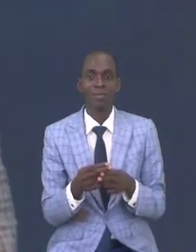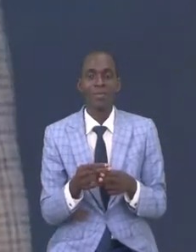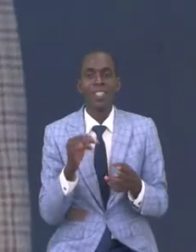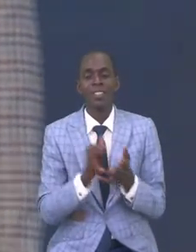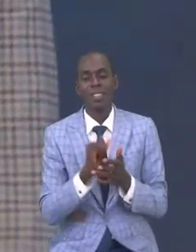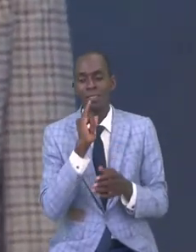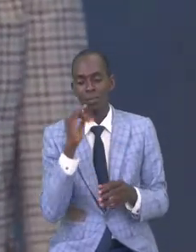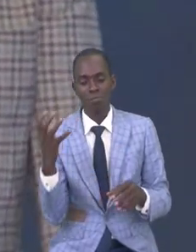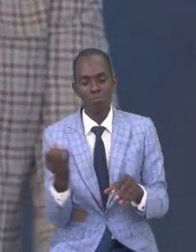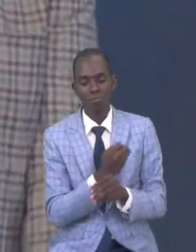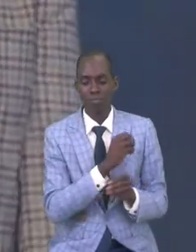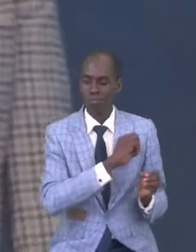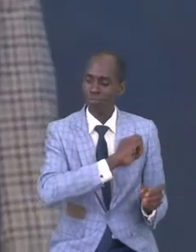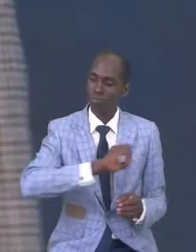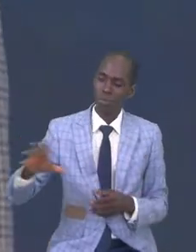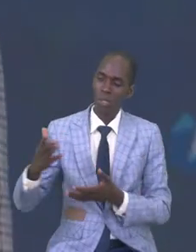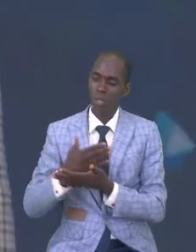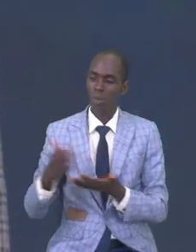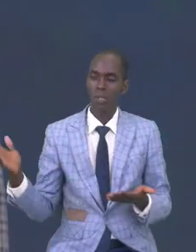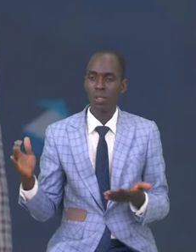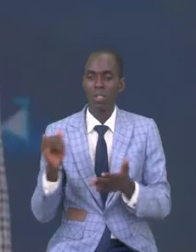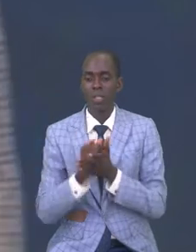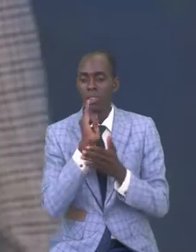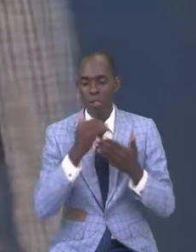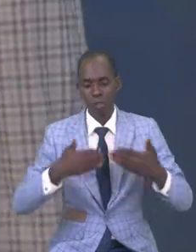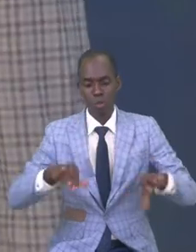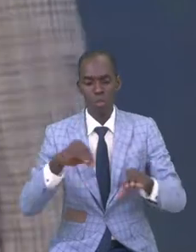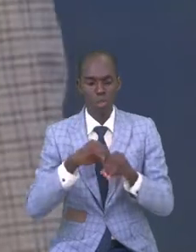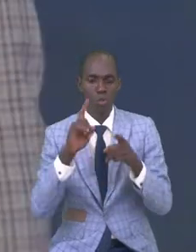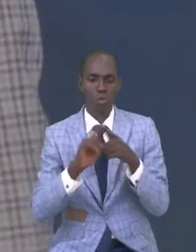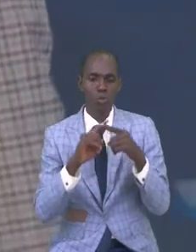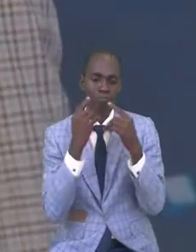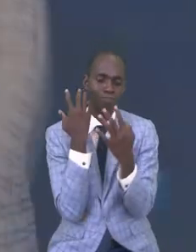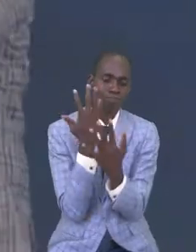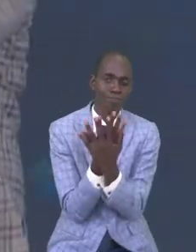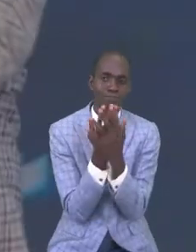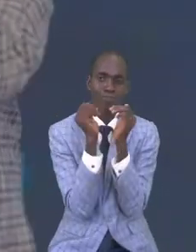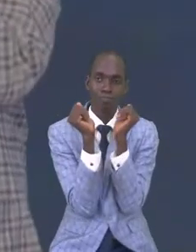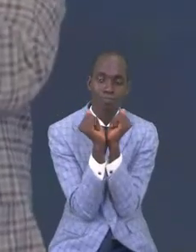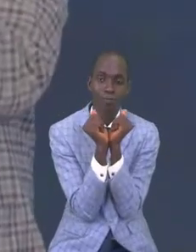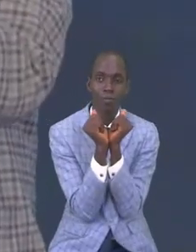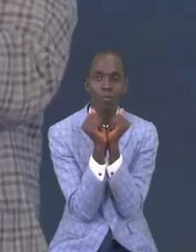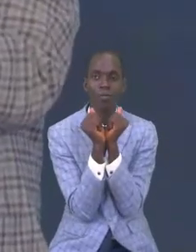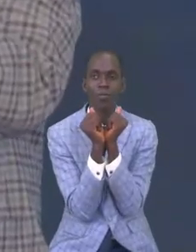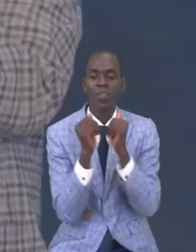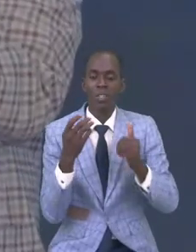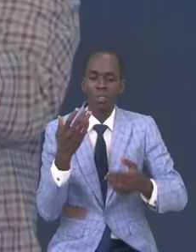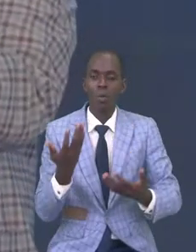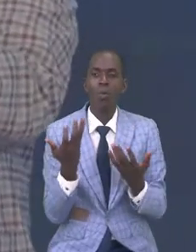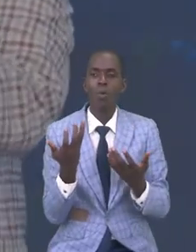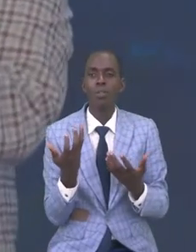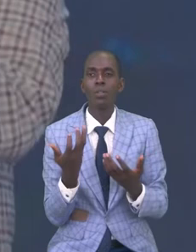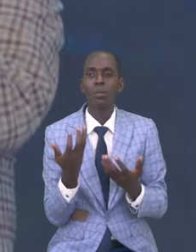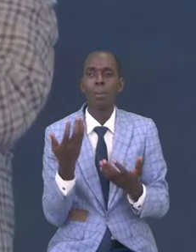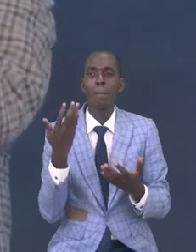away, that they sold into slavery, that they sold into, they brought him